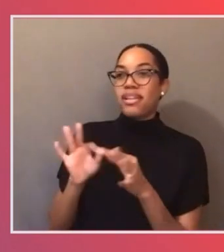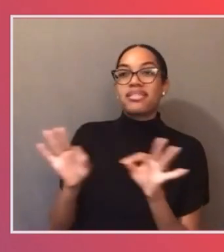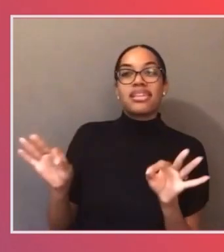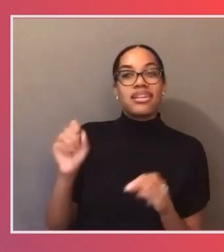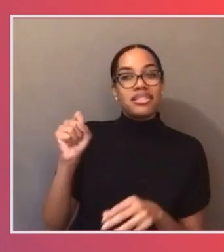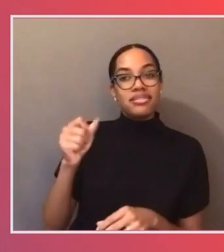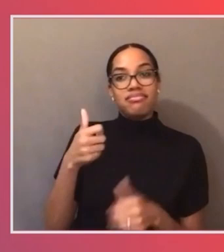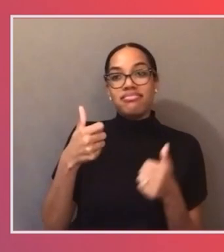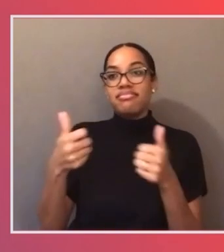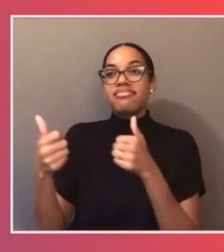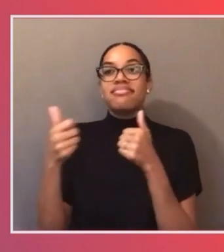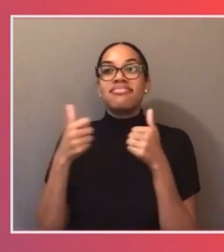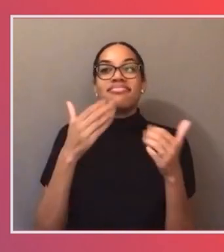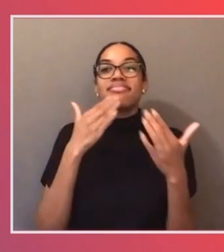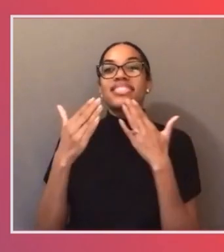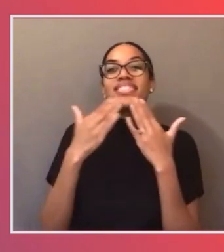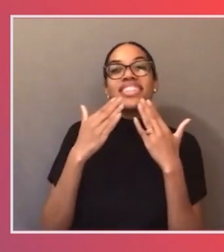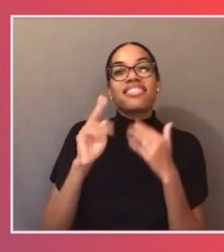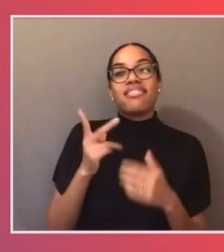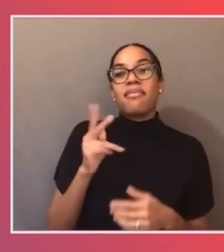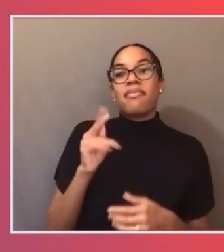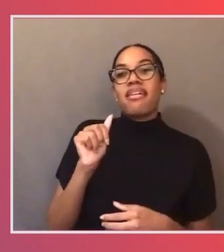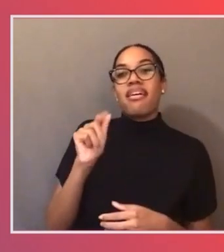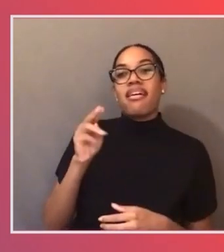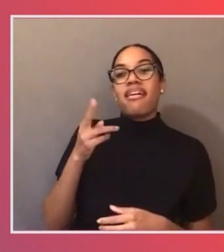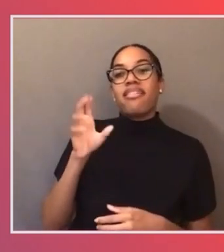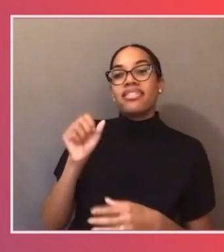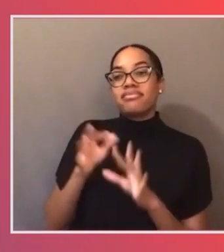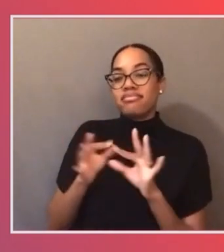mean, look, I could do this all day.